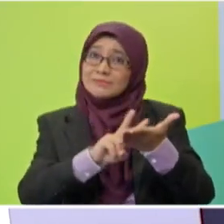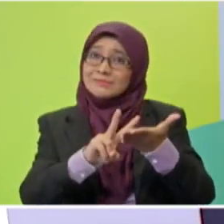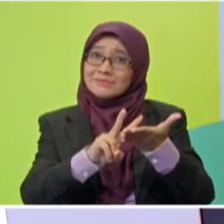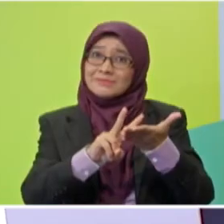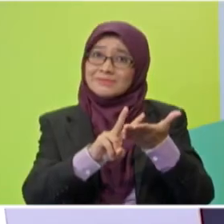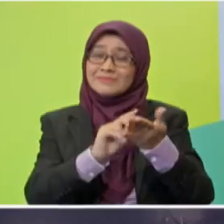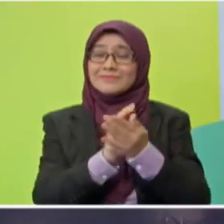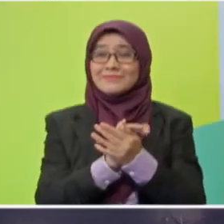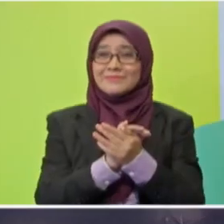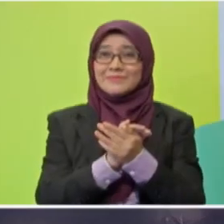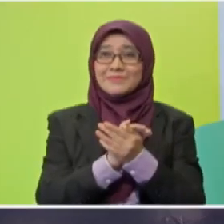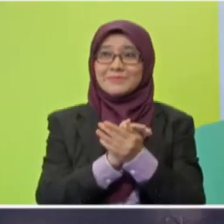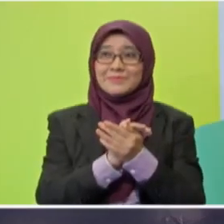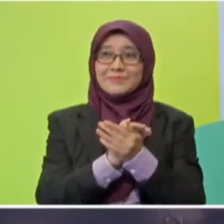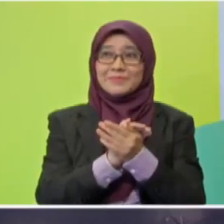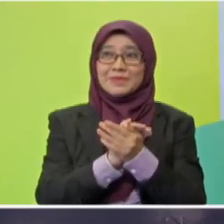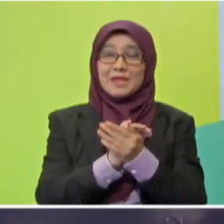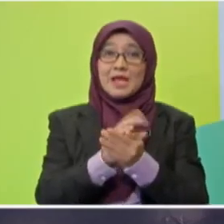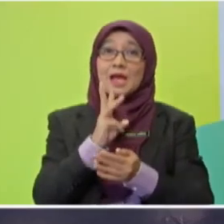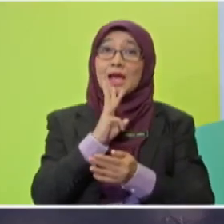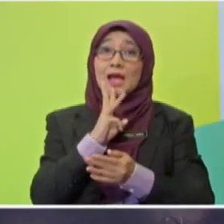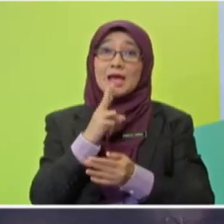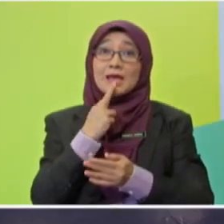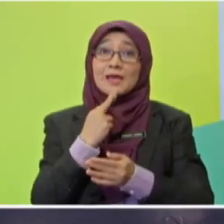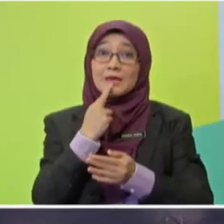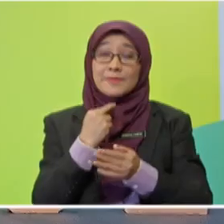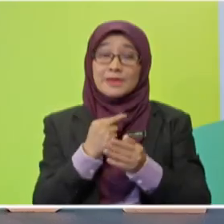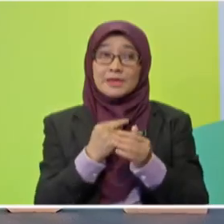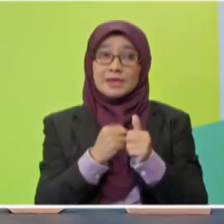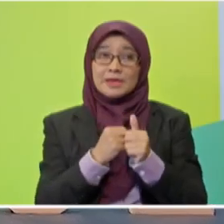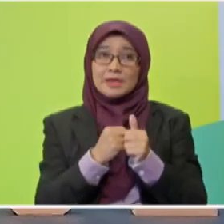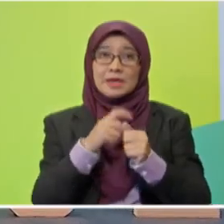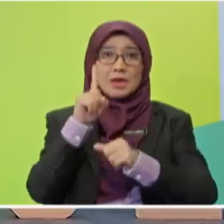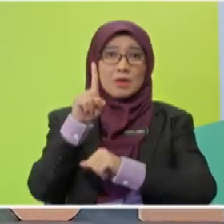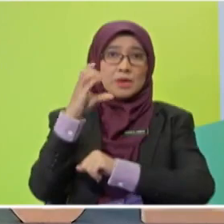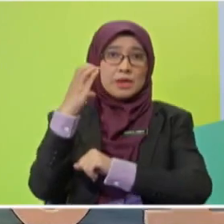salt solution? Salt solution, it is